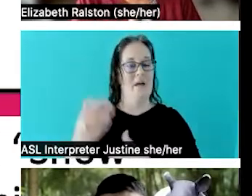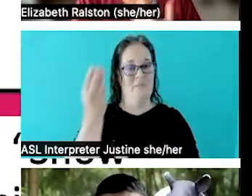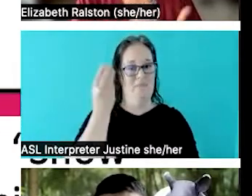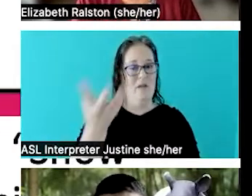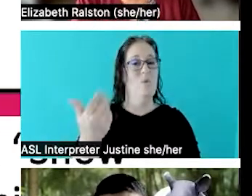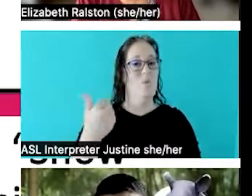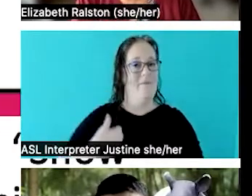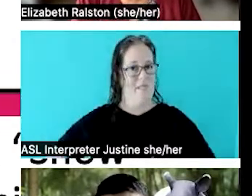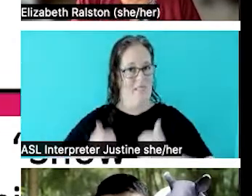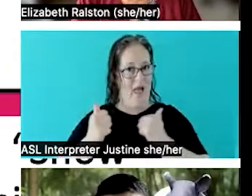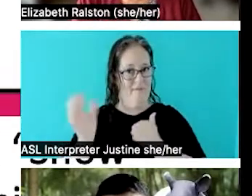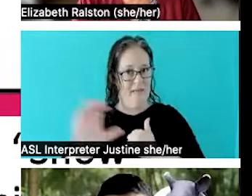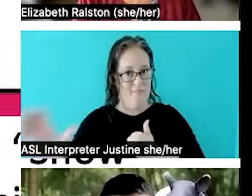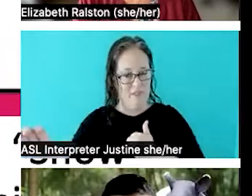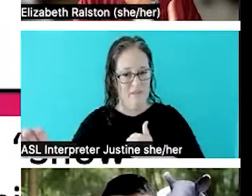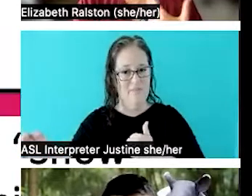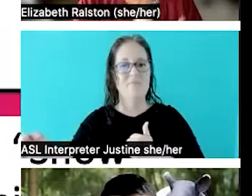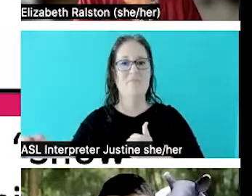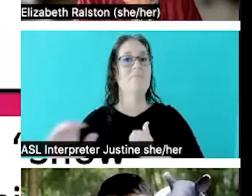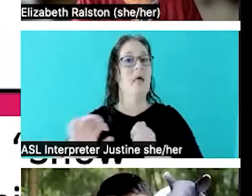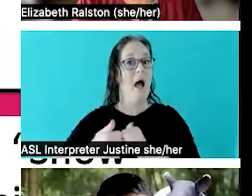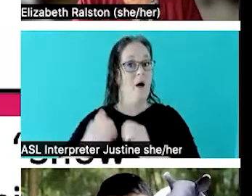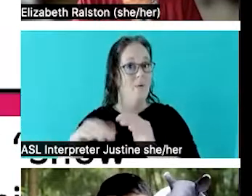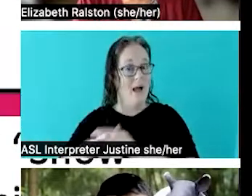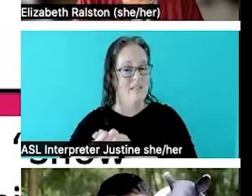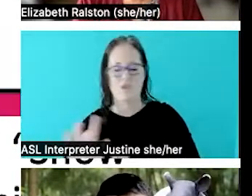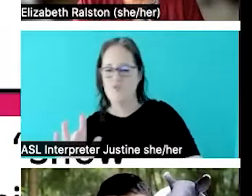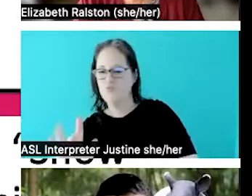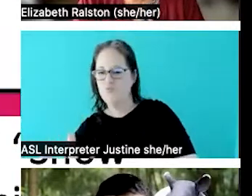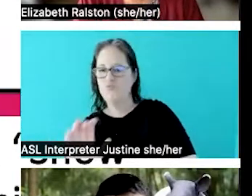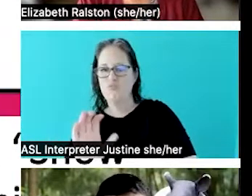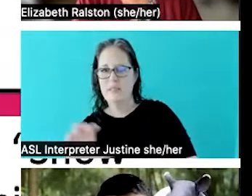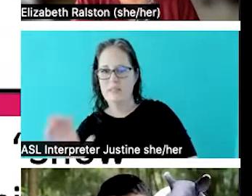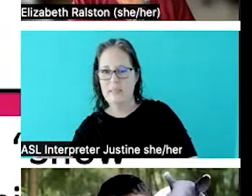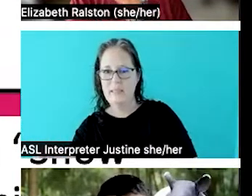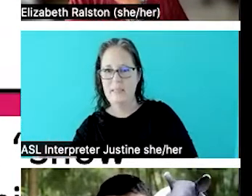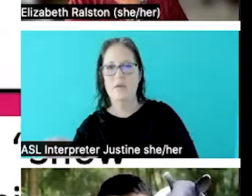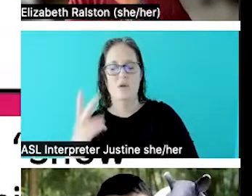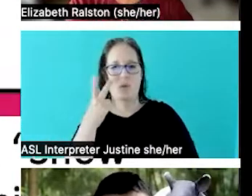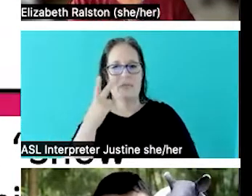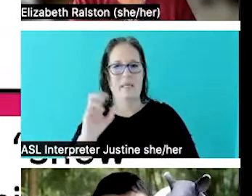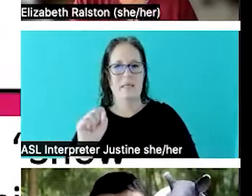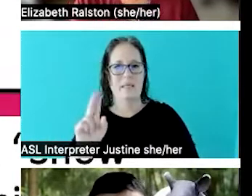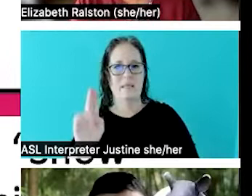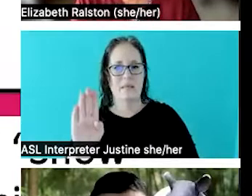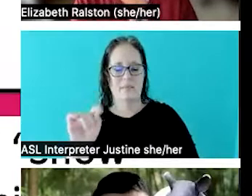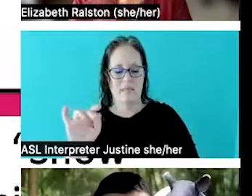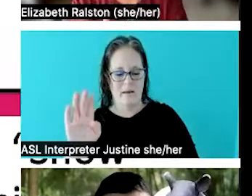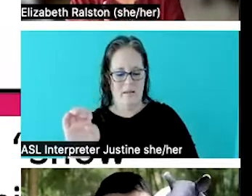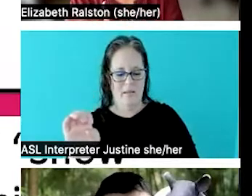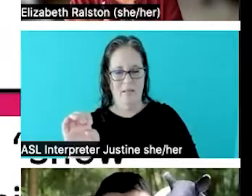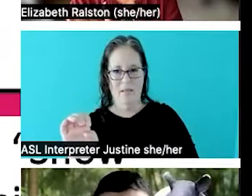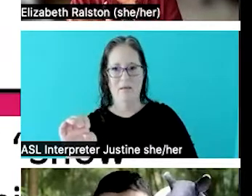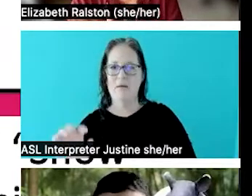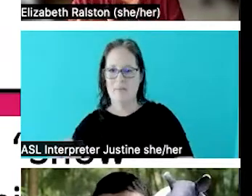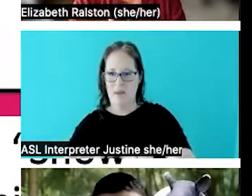available. You can click on the CC button and the show subtitle on the bottom of the screen. There's also a separate link that you can open on a